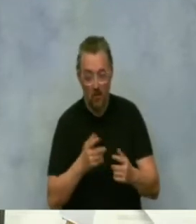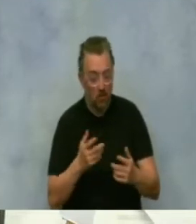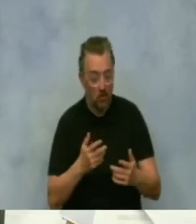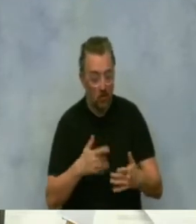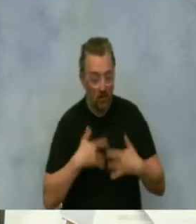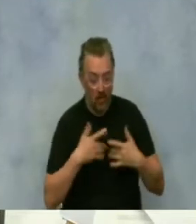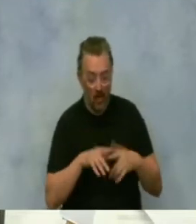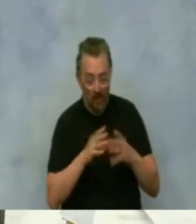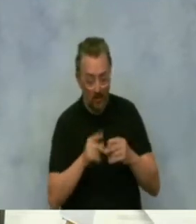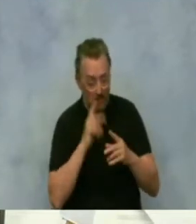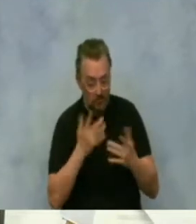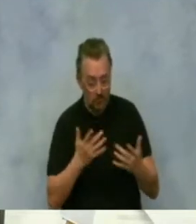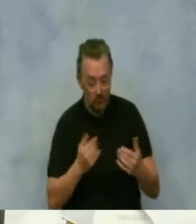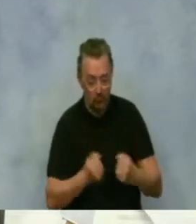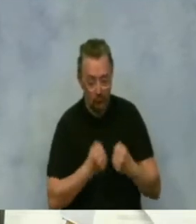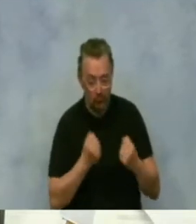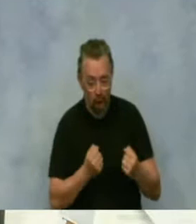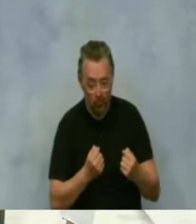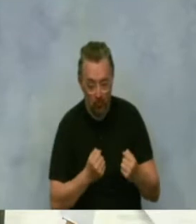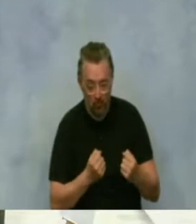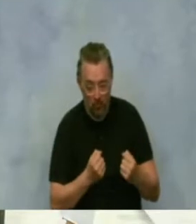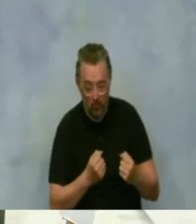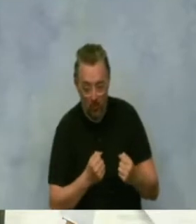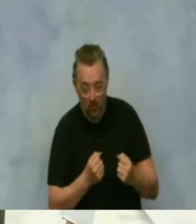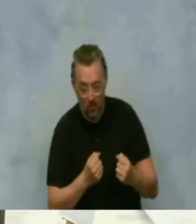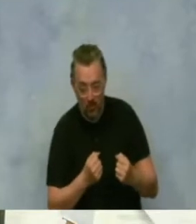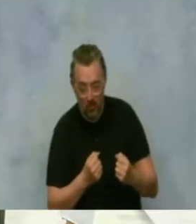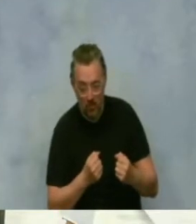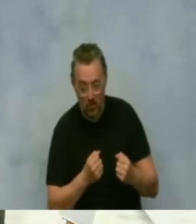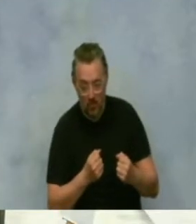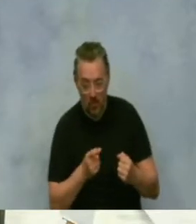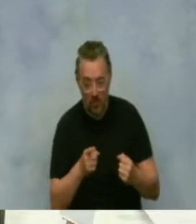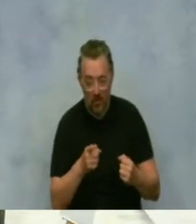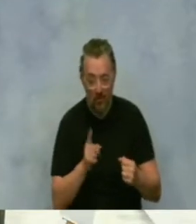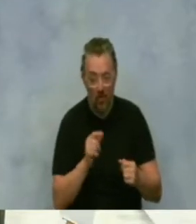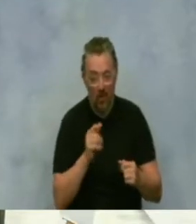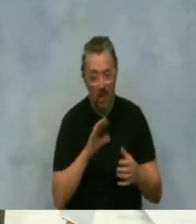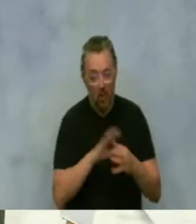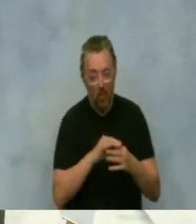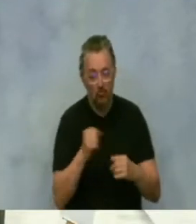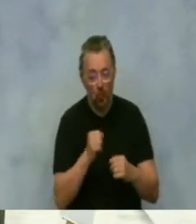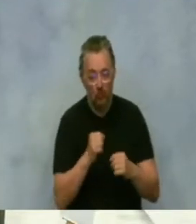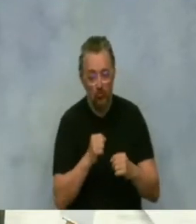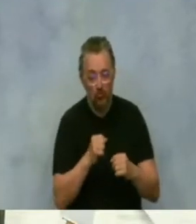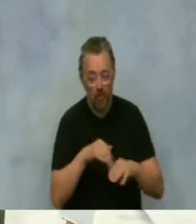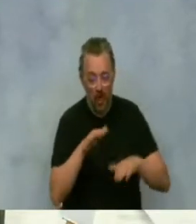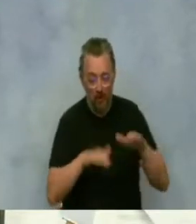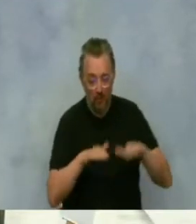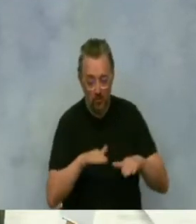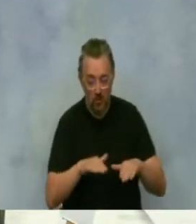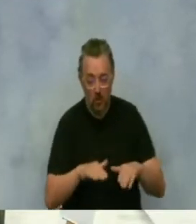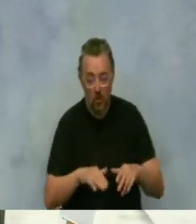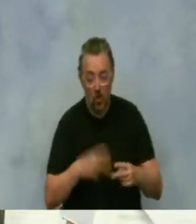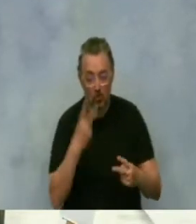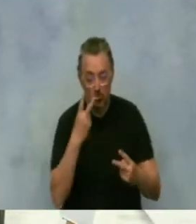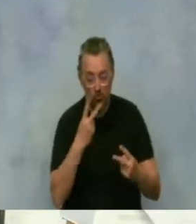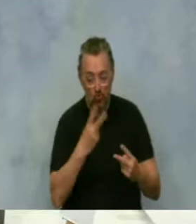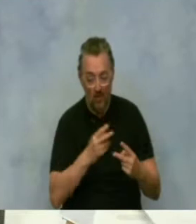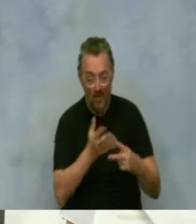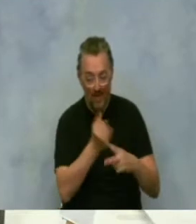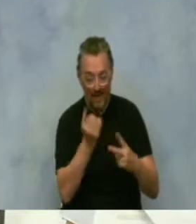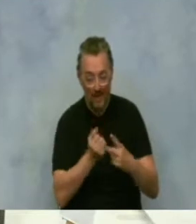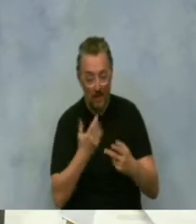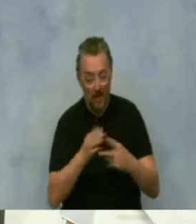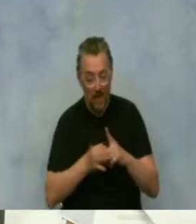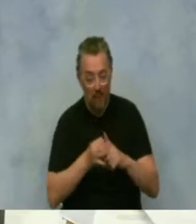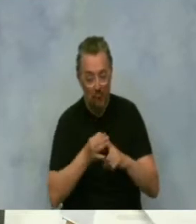all these, particularly compared against the Scottish local authority averages. The 2 quantitative indicators which we improved last